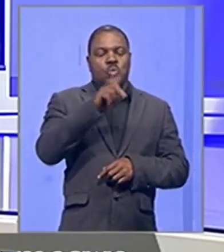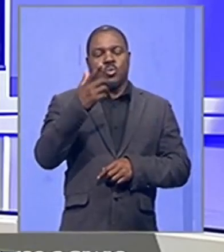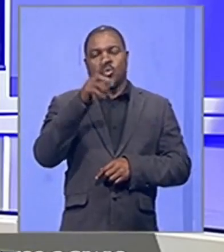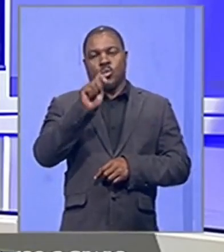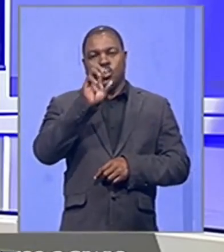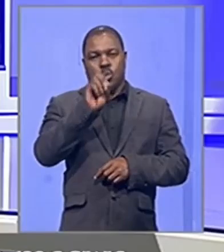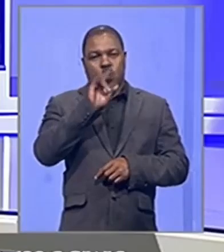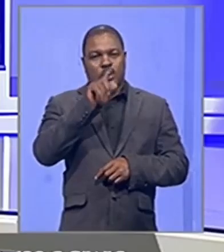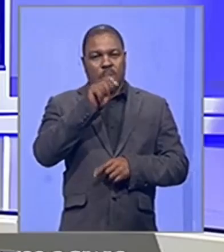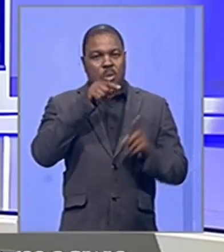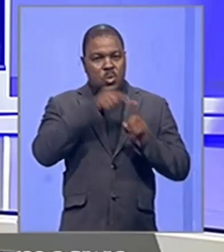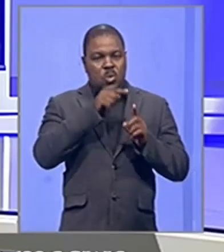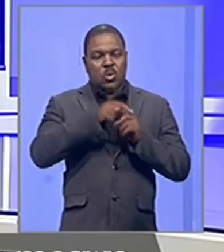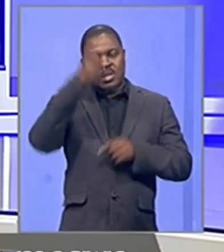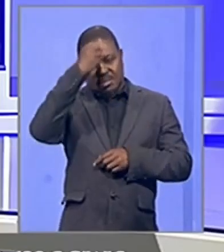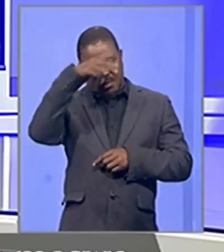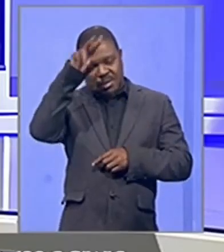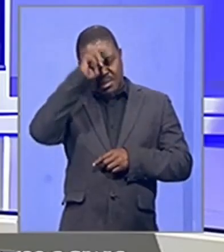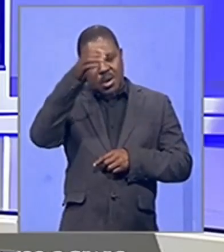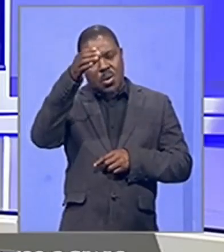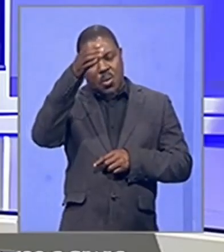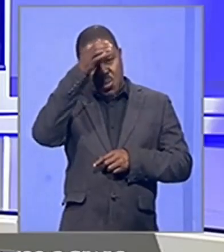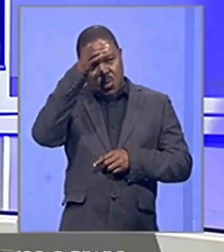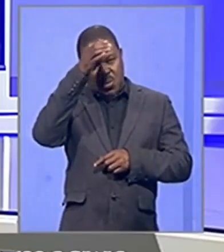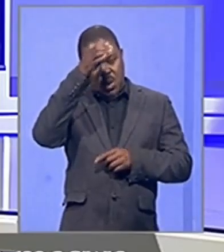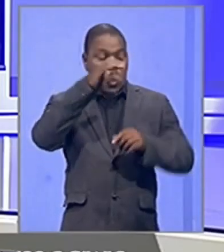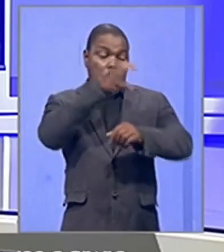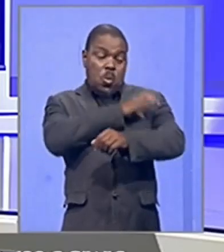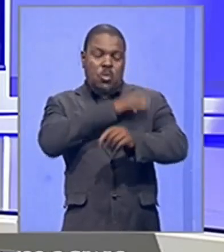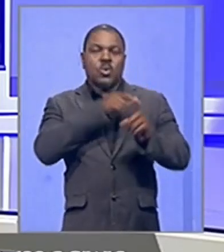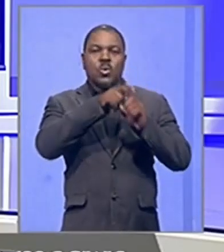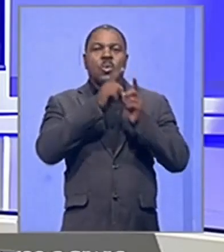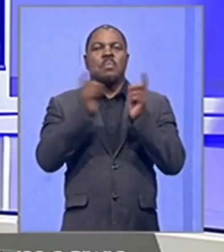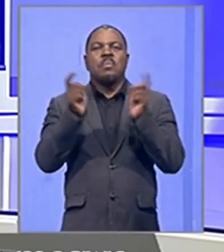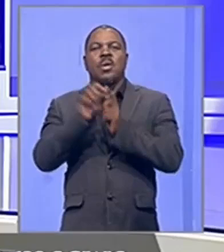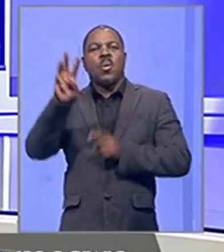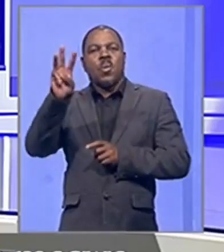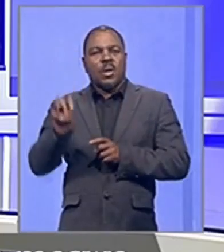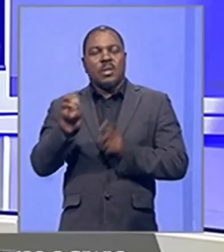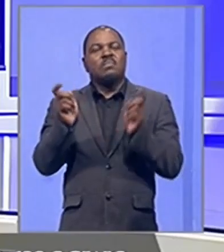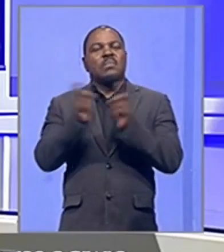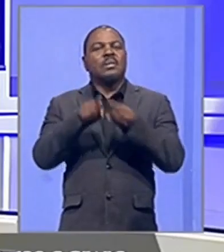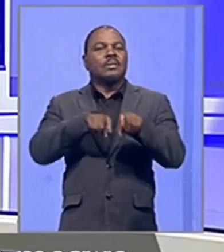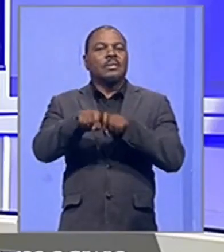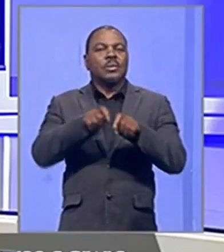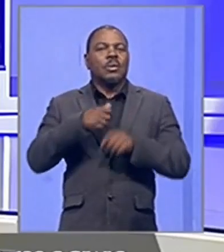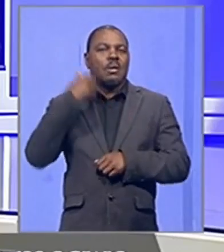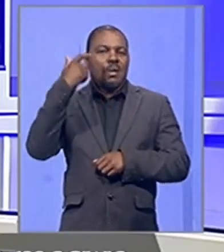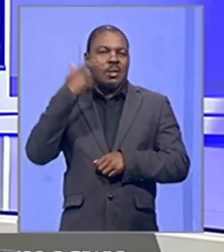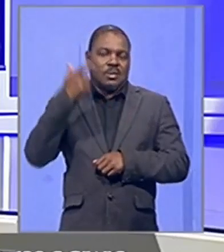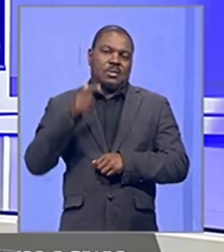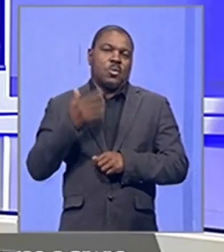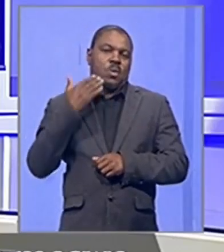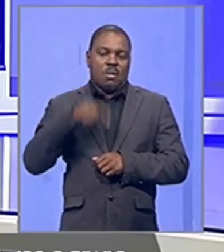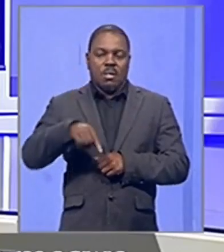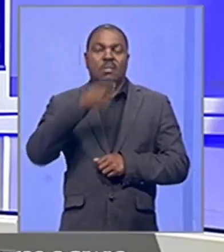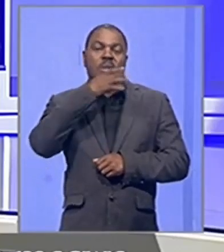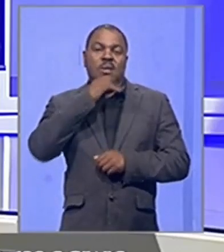ba mokaptene wa the Springbok kgahlanong le Wales papading ya teko ka Twickenham ka London ka